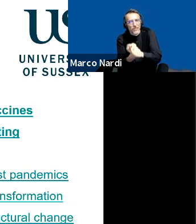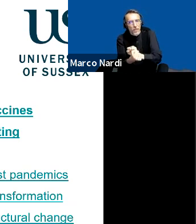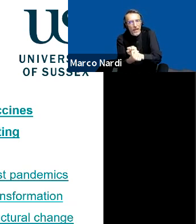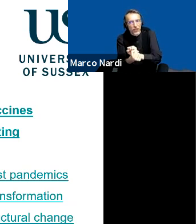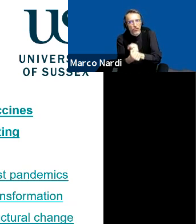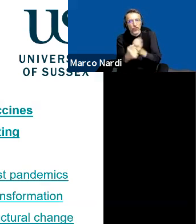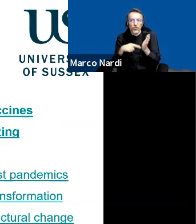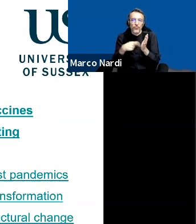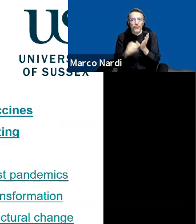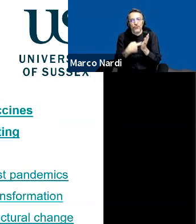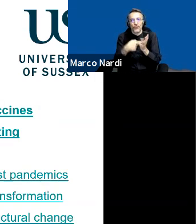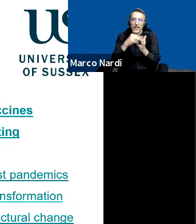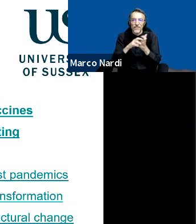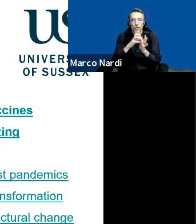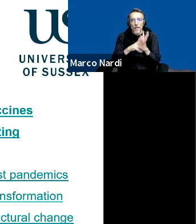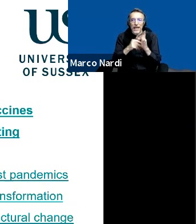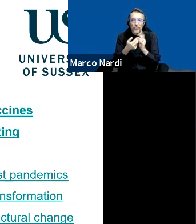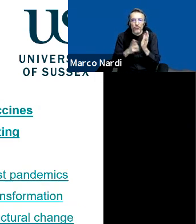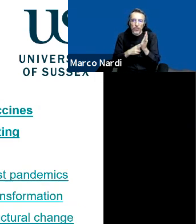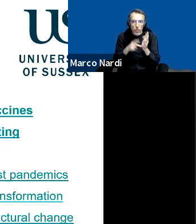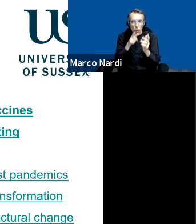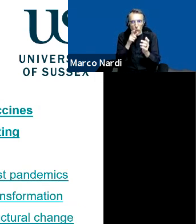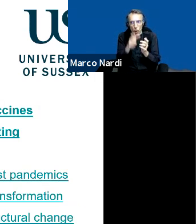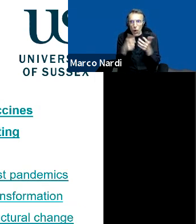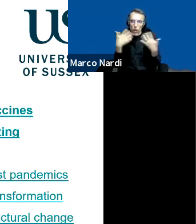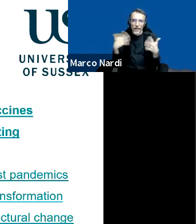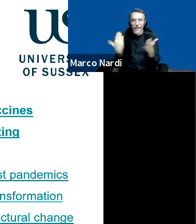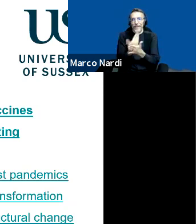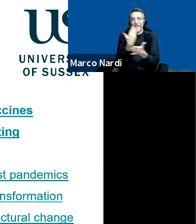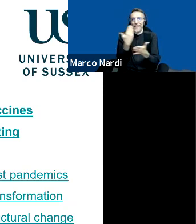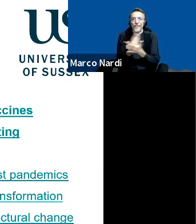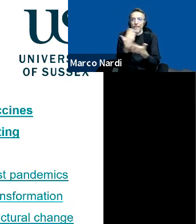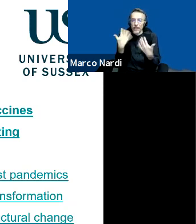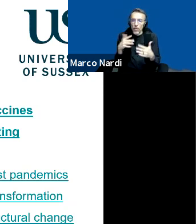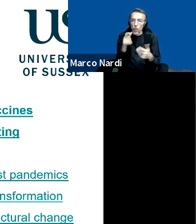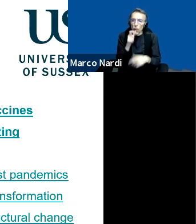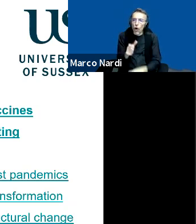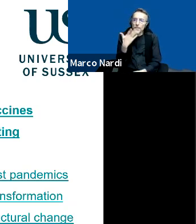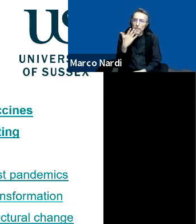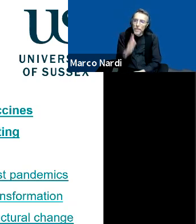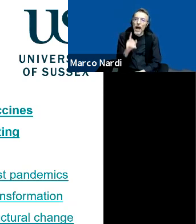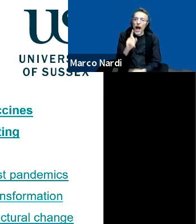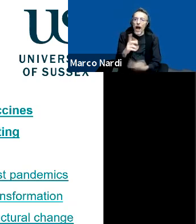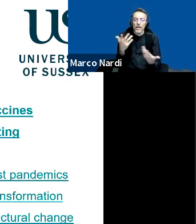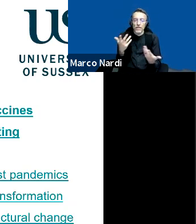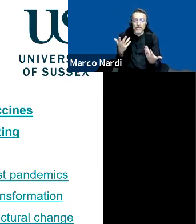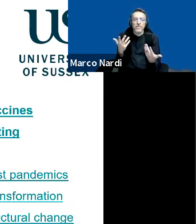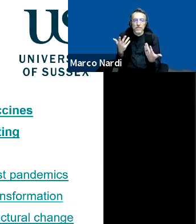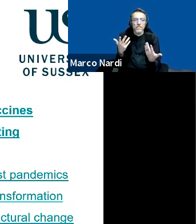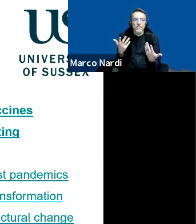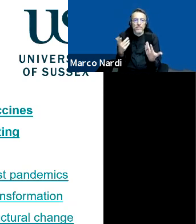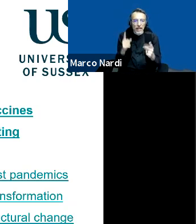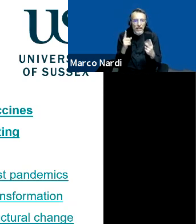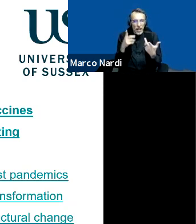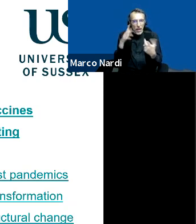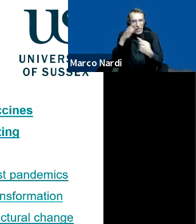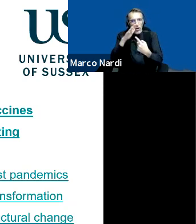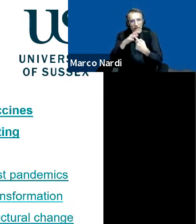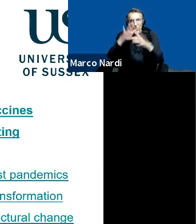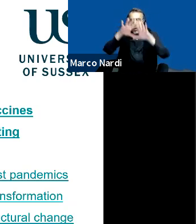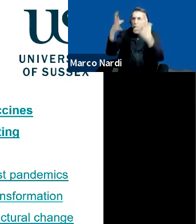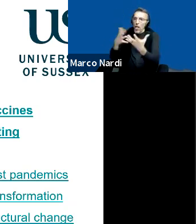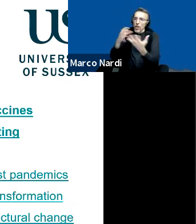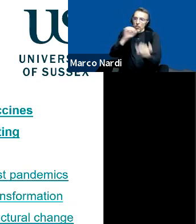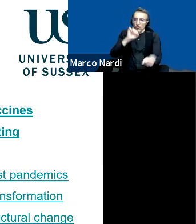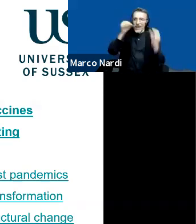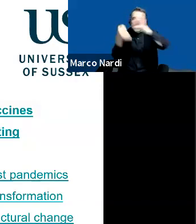at the moment means different things, as it does also in SPRU. But with some of the debates around the COVID implications for transforming the world